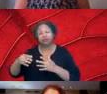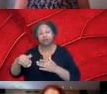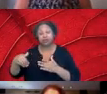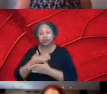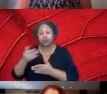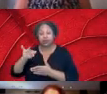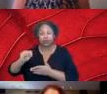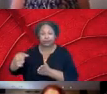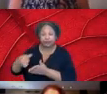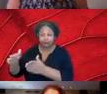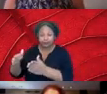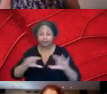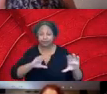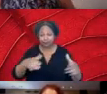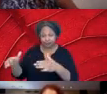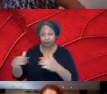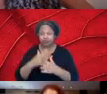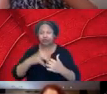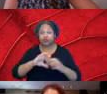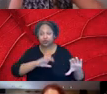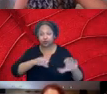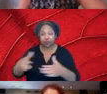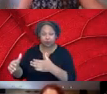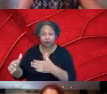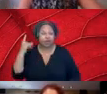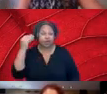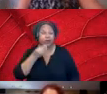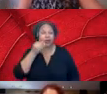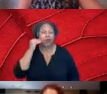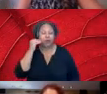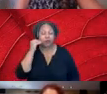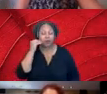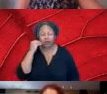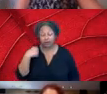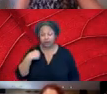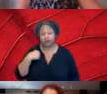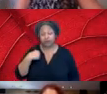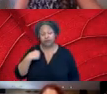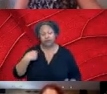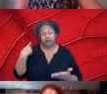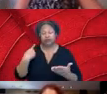Thinking about home, I am also reminded by the recent discoveries speaking to a shameful history.